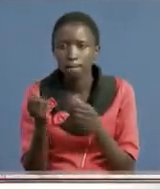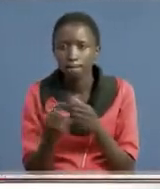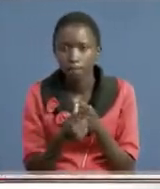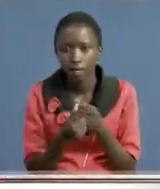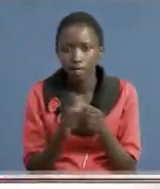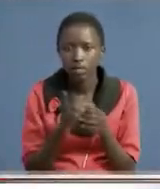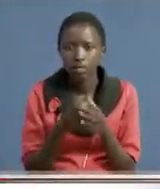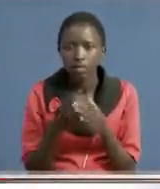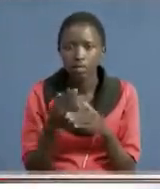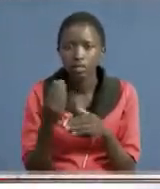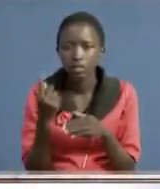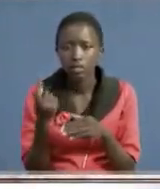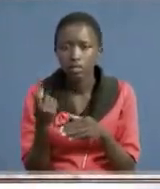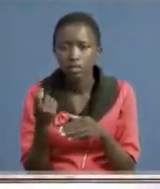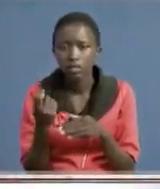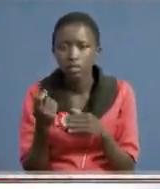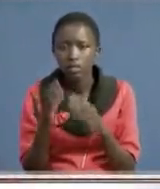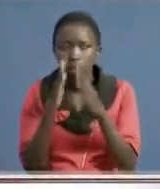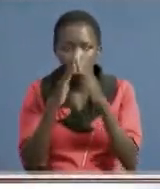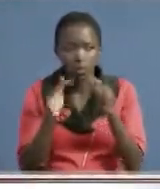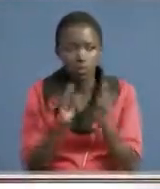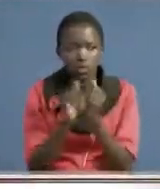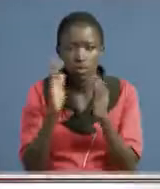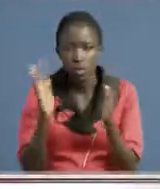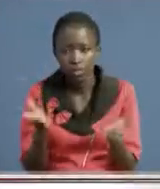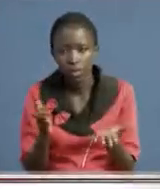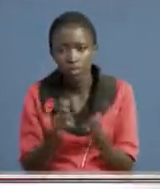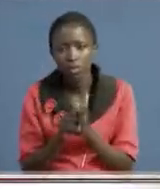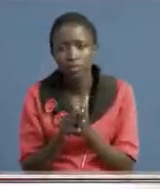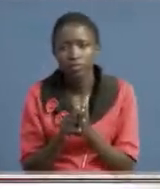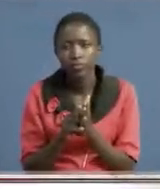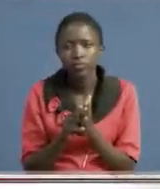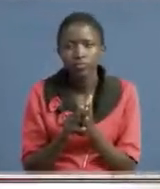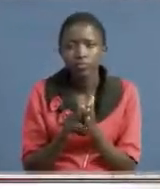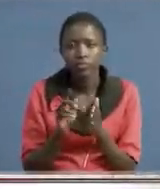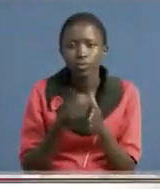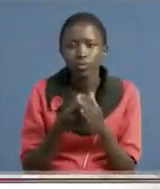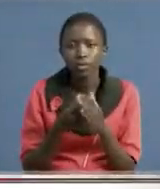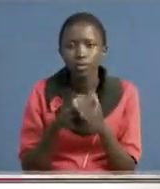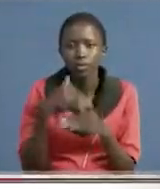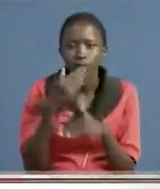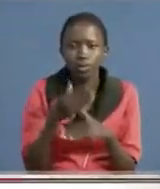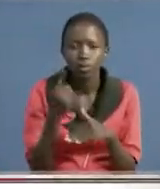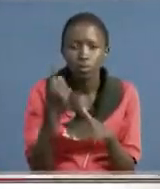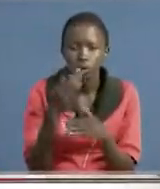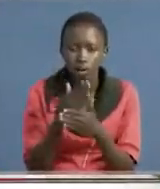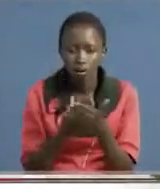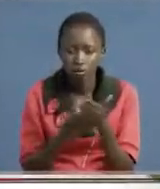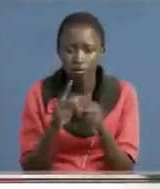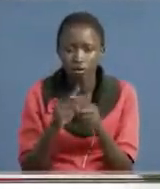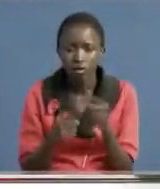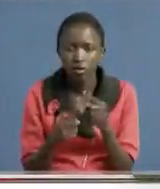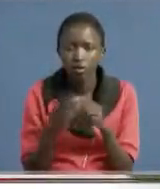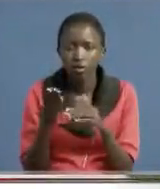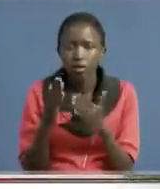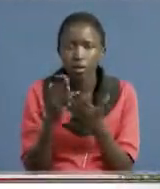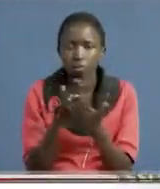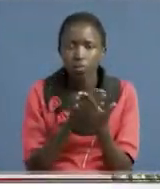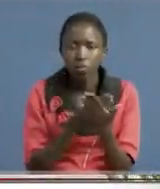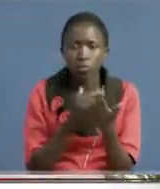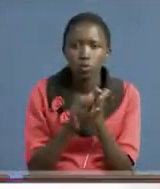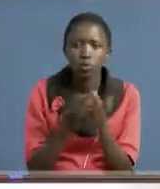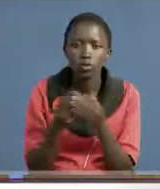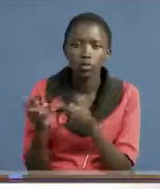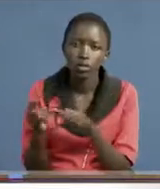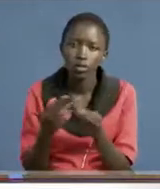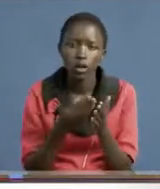previously leaky small thatch house with a bigger house with fresh thatch. And for the next 1.5 years that she was under the program,